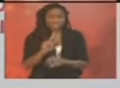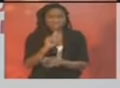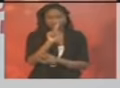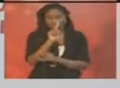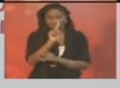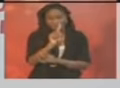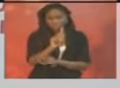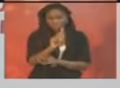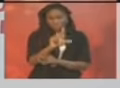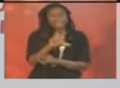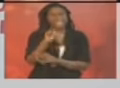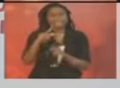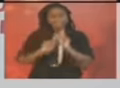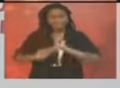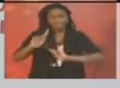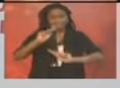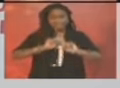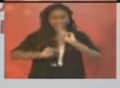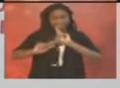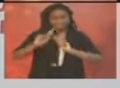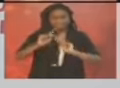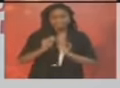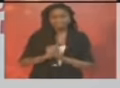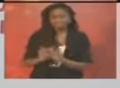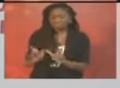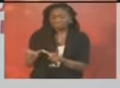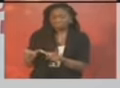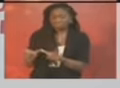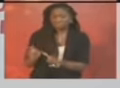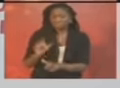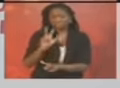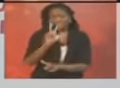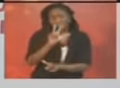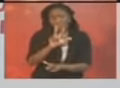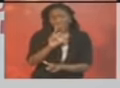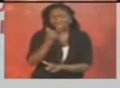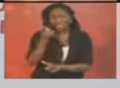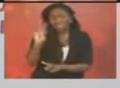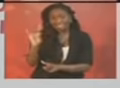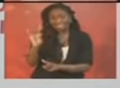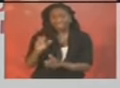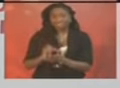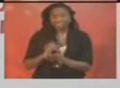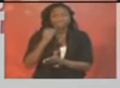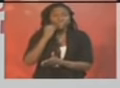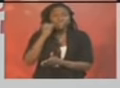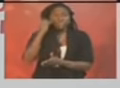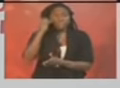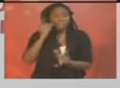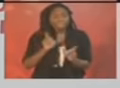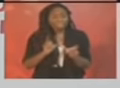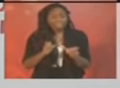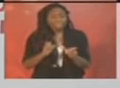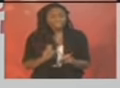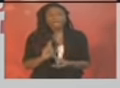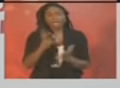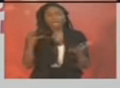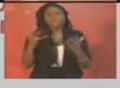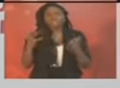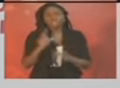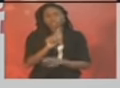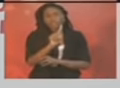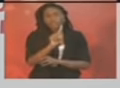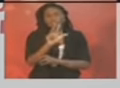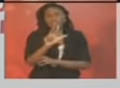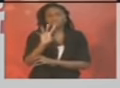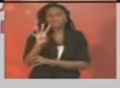facilities. In our quarantine sites, we have 380, and the total persons in home isolation now stand at 134. With regards